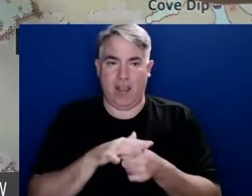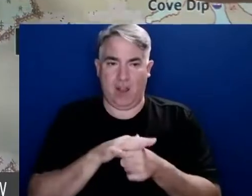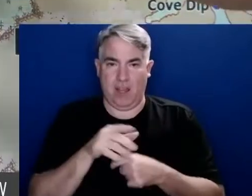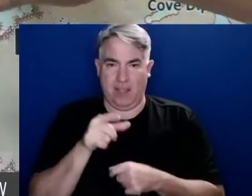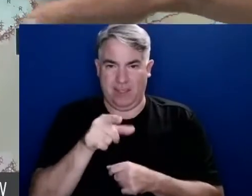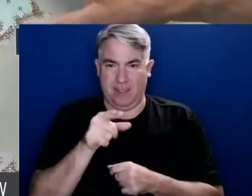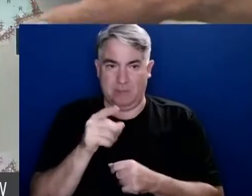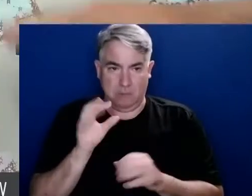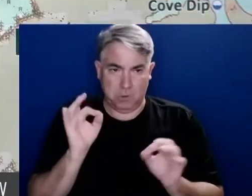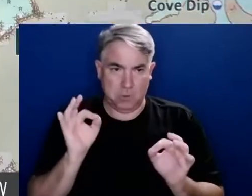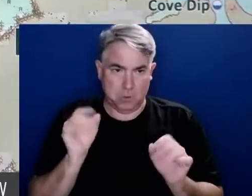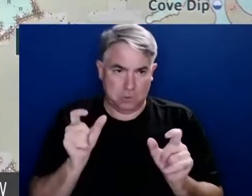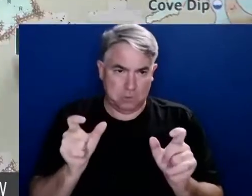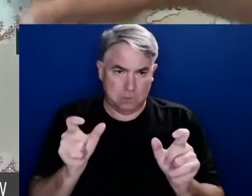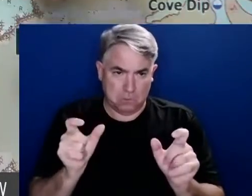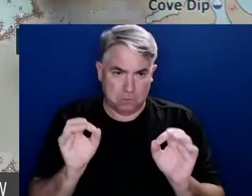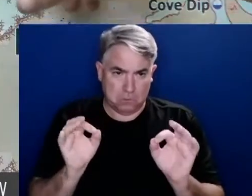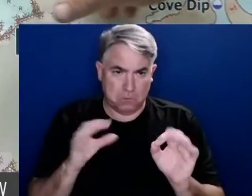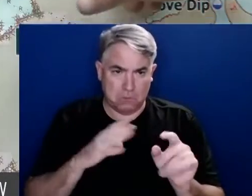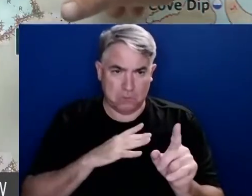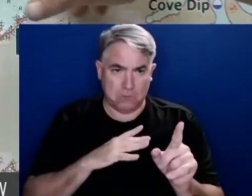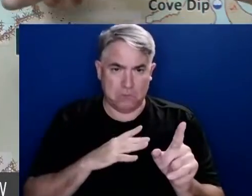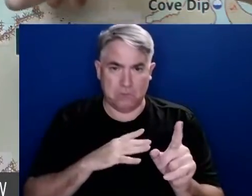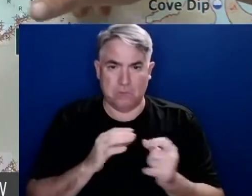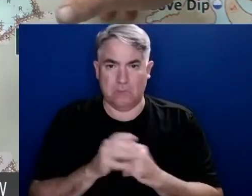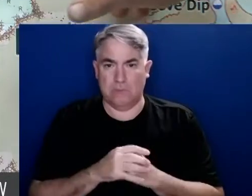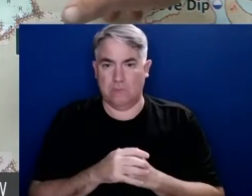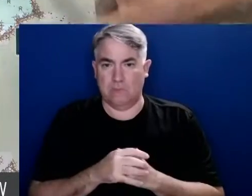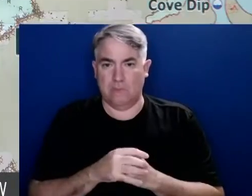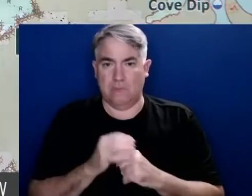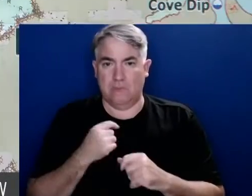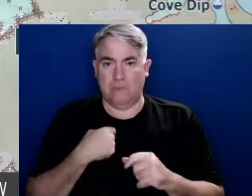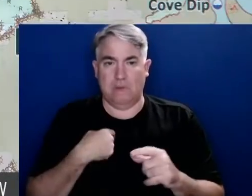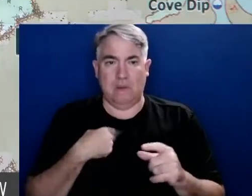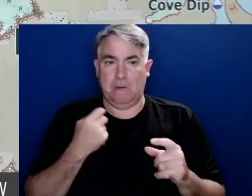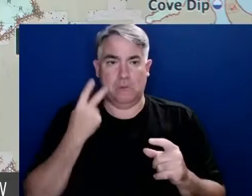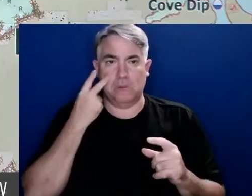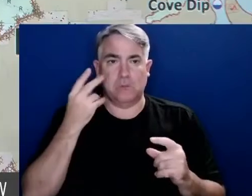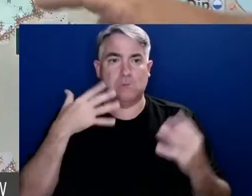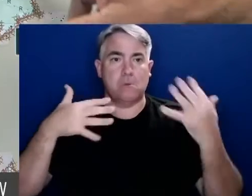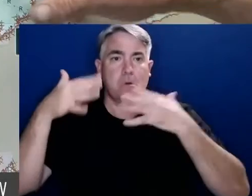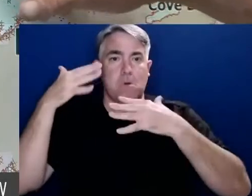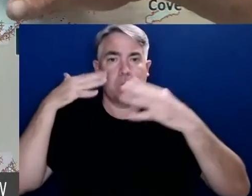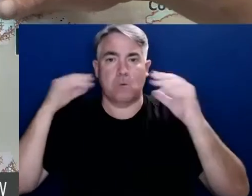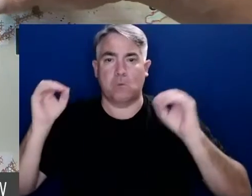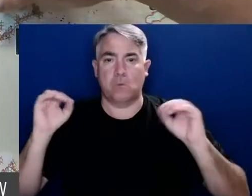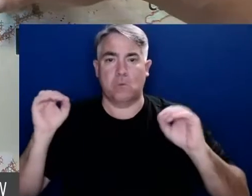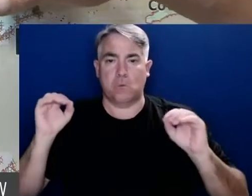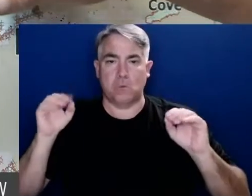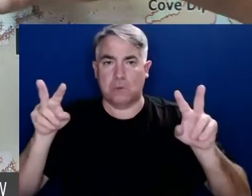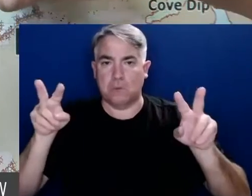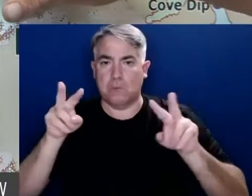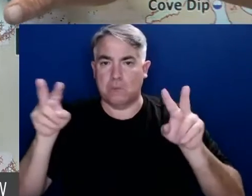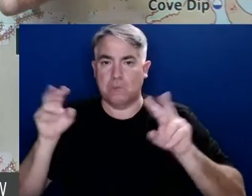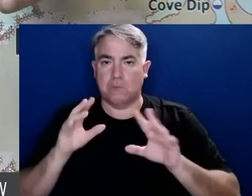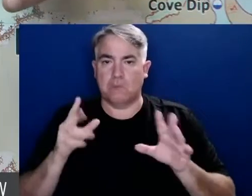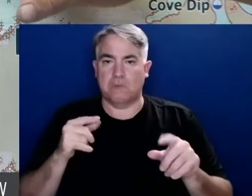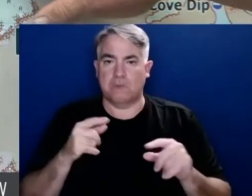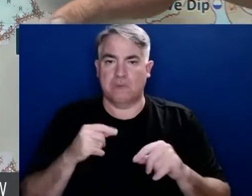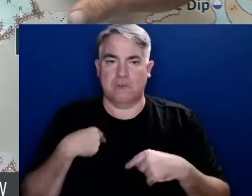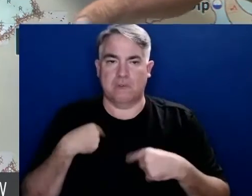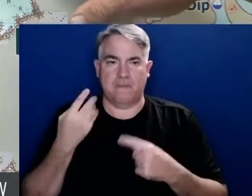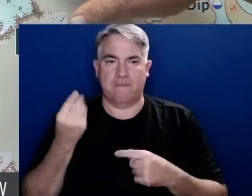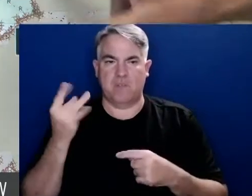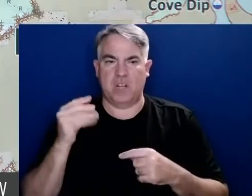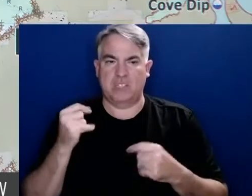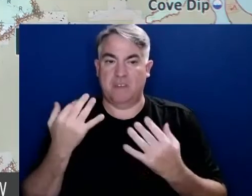by, couldn't even really see any smoke. A lot of retardant up here going up to Dixie Mountain that was dumped a couple days ago in order to enable the crews to